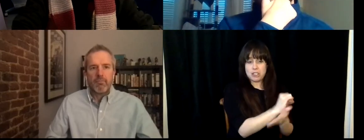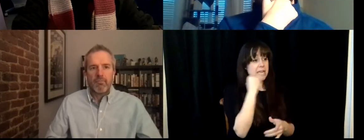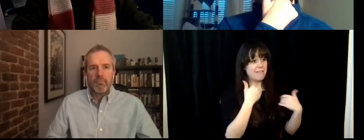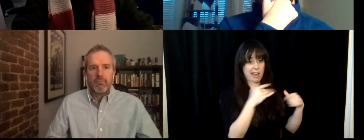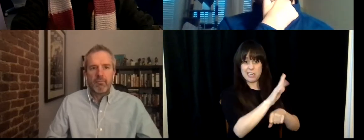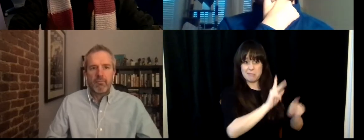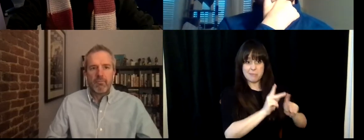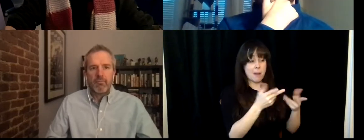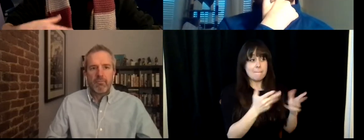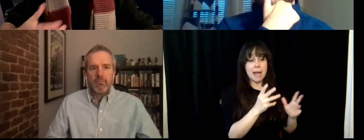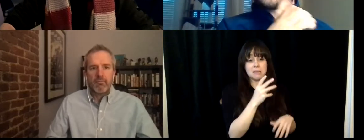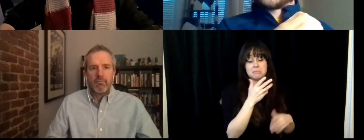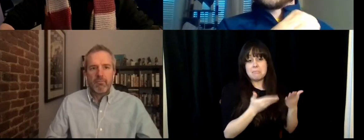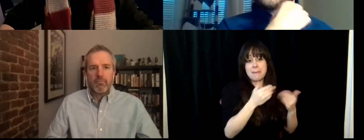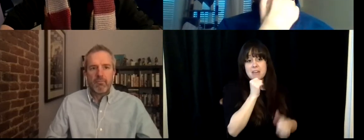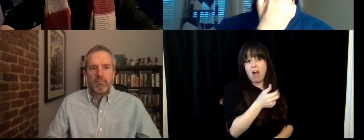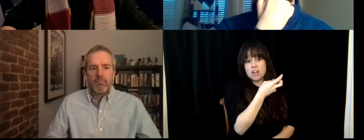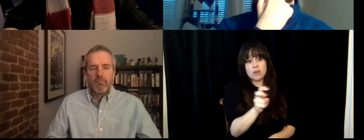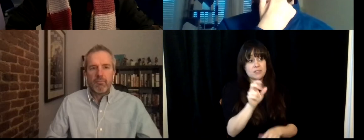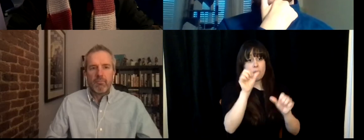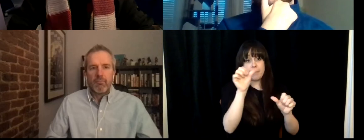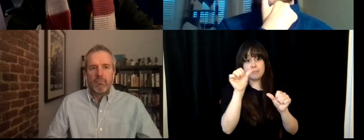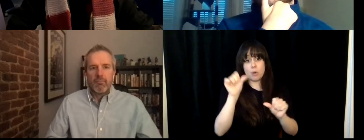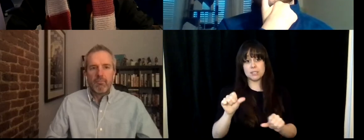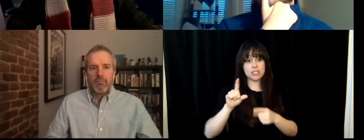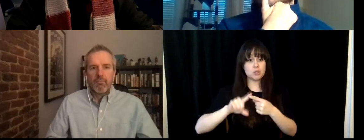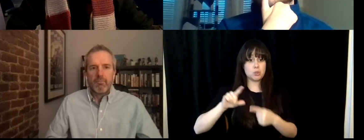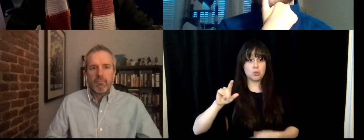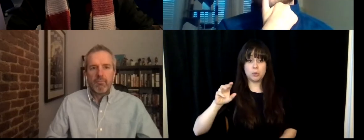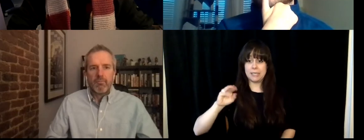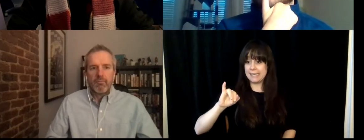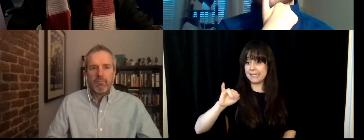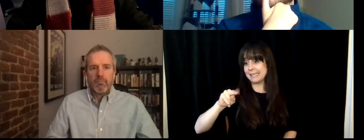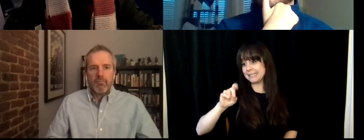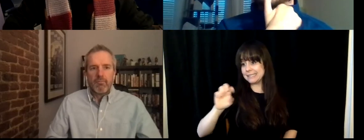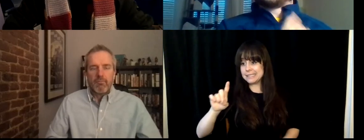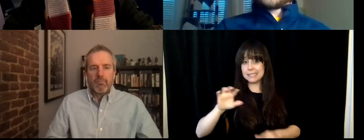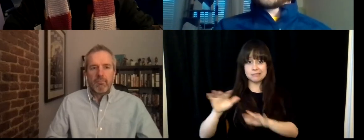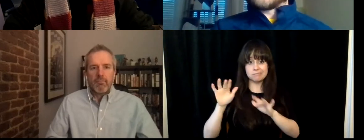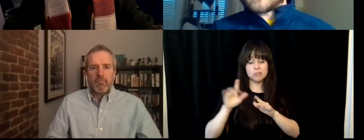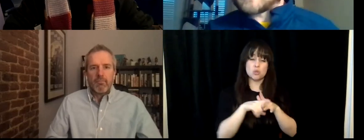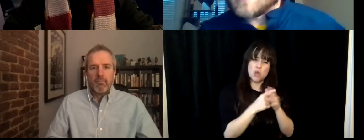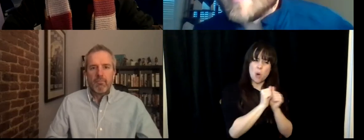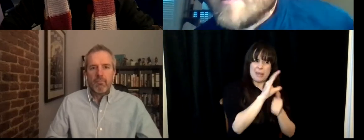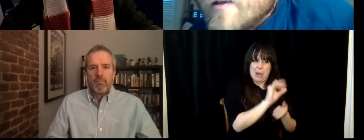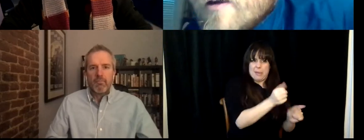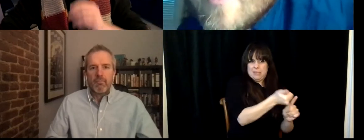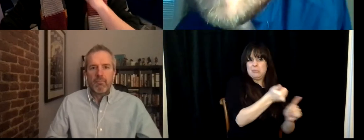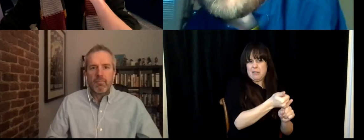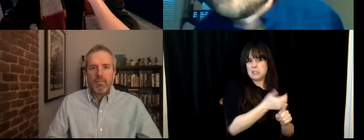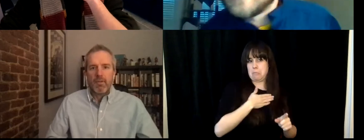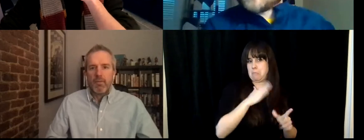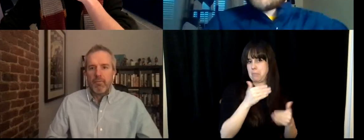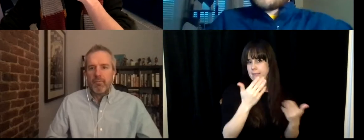on the other site. So you have to look at several different places and just keep trying. Absolutely. All